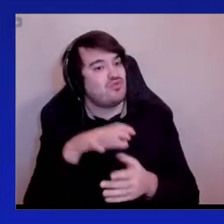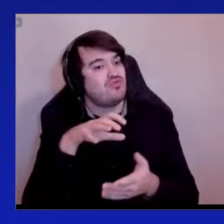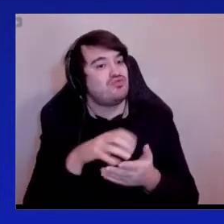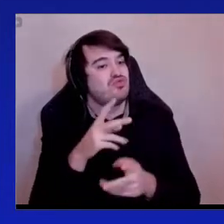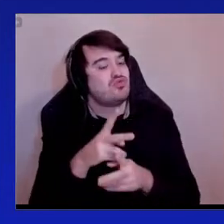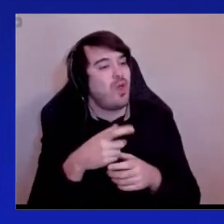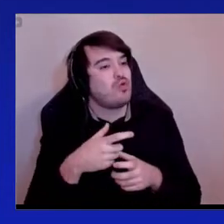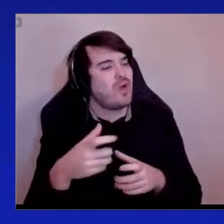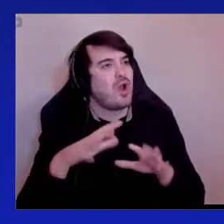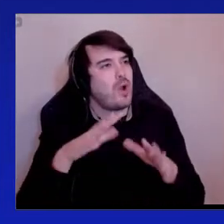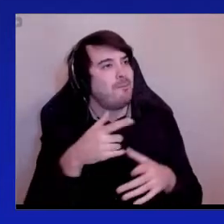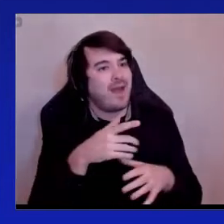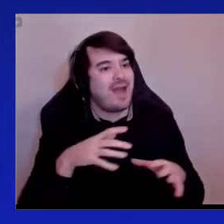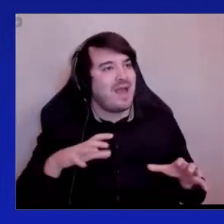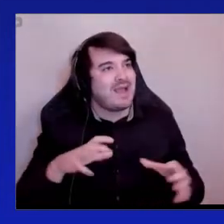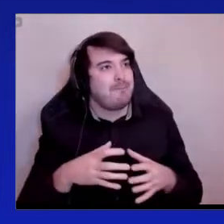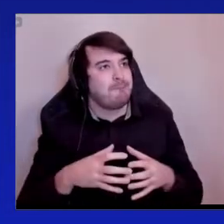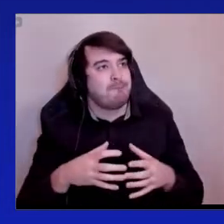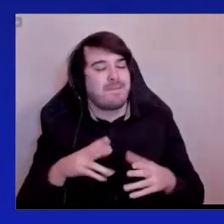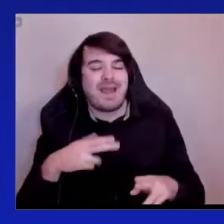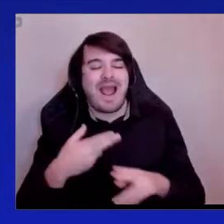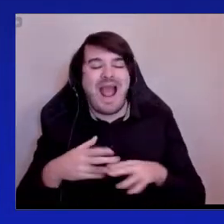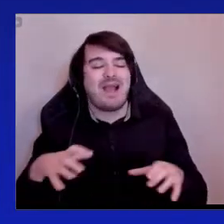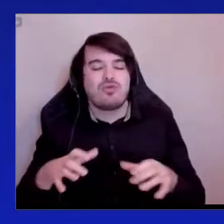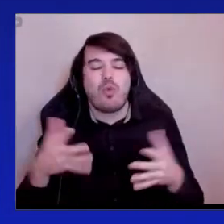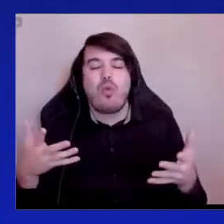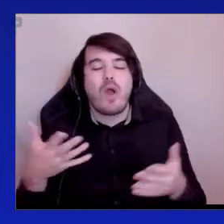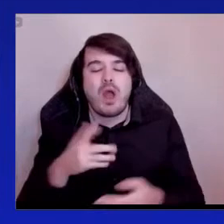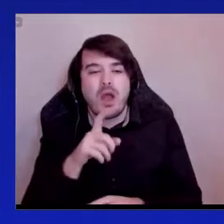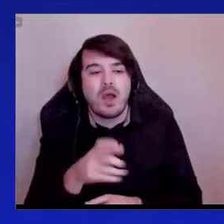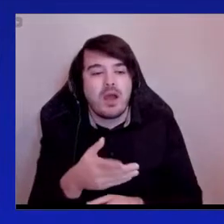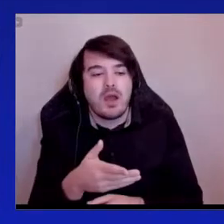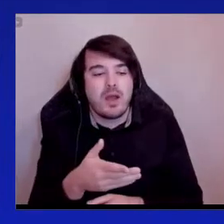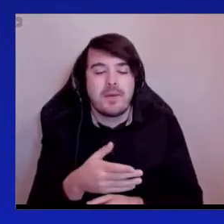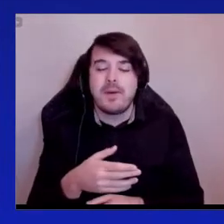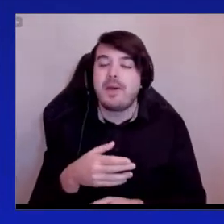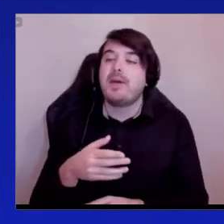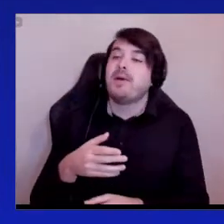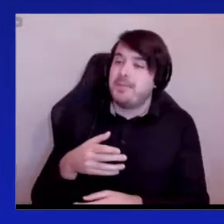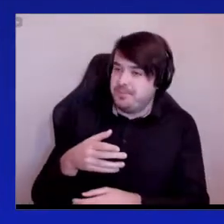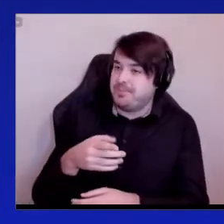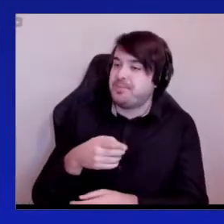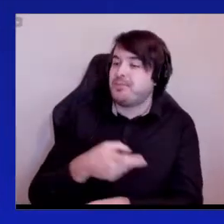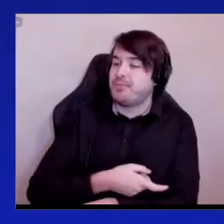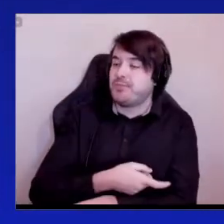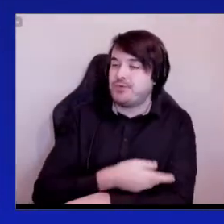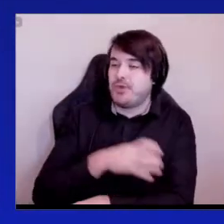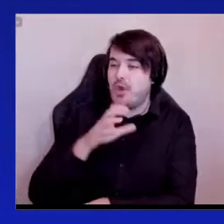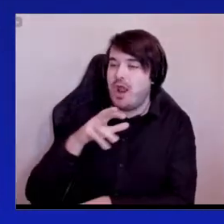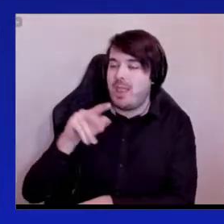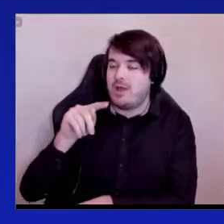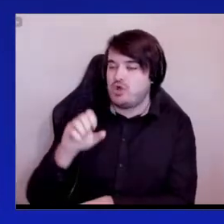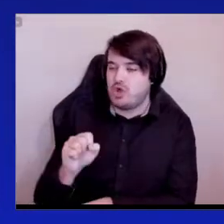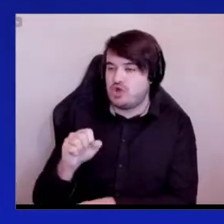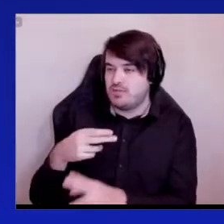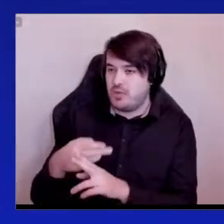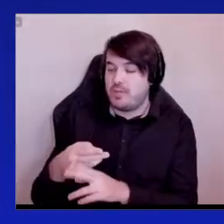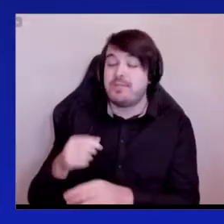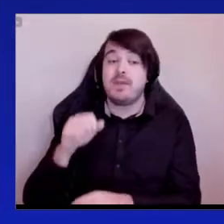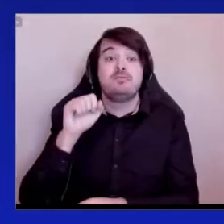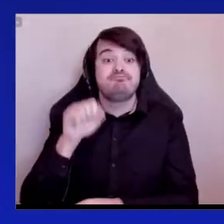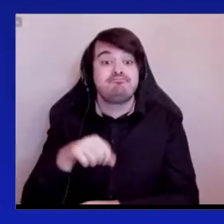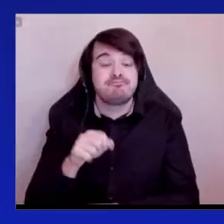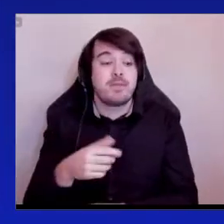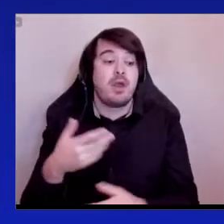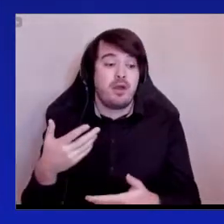outbreaks? So I'll let Dr. Etches chime in a little bit on this one. Yes, so we know